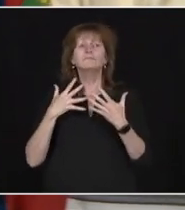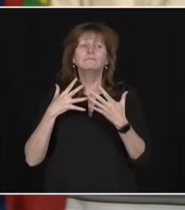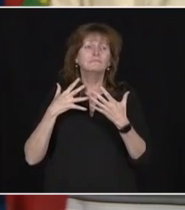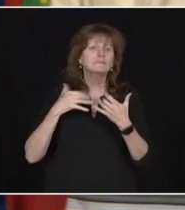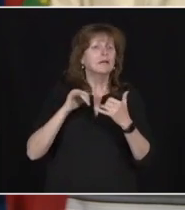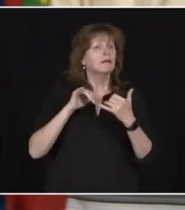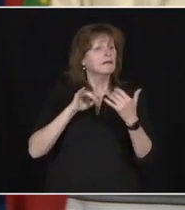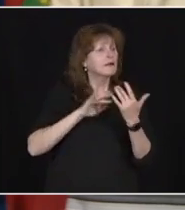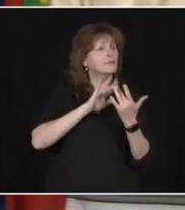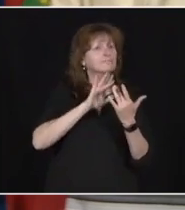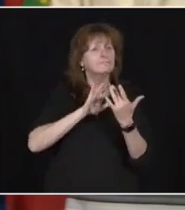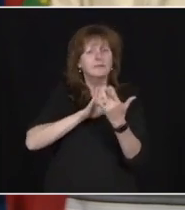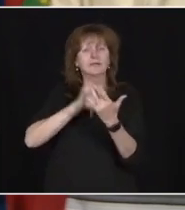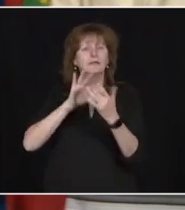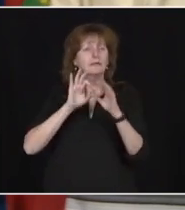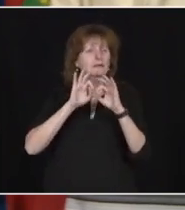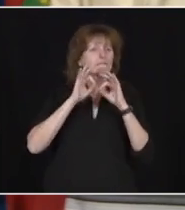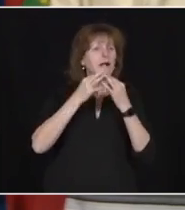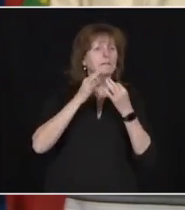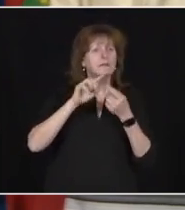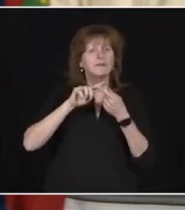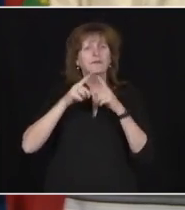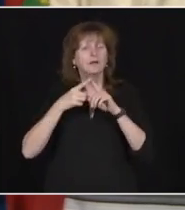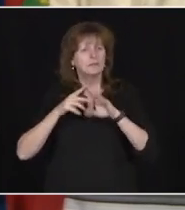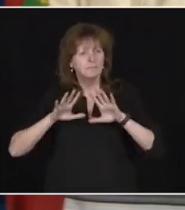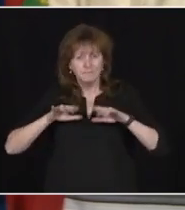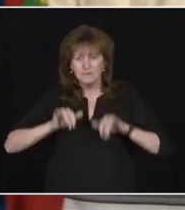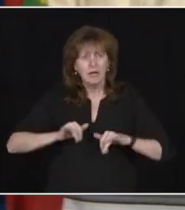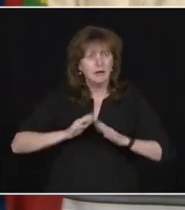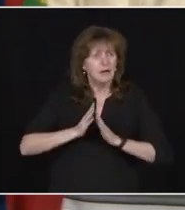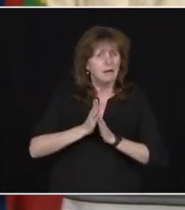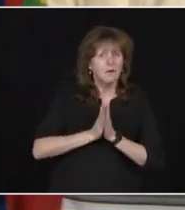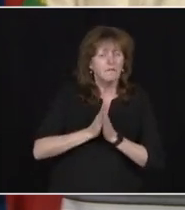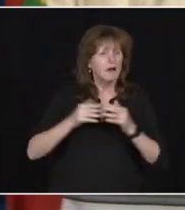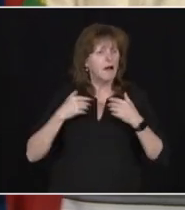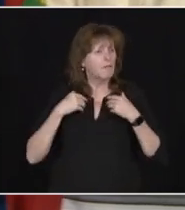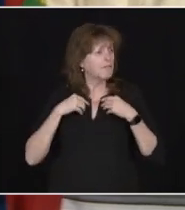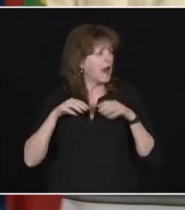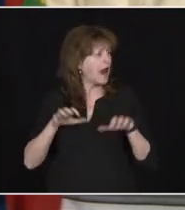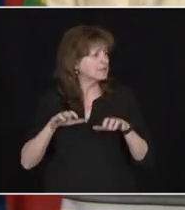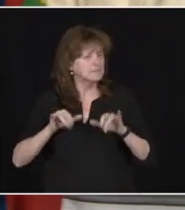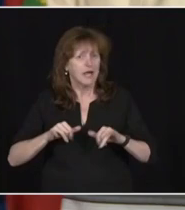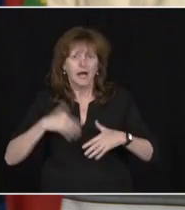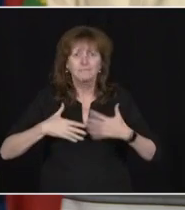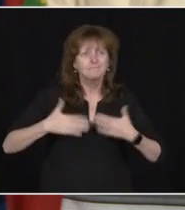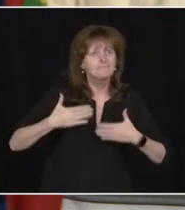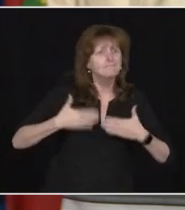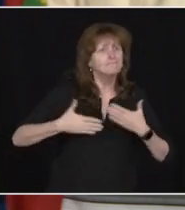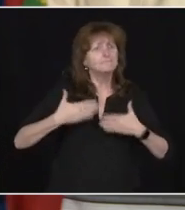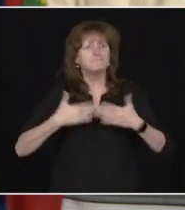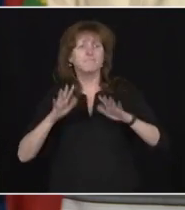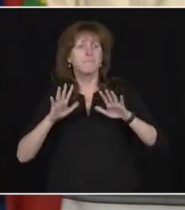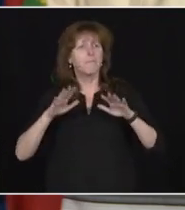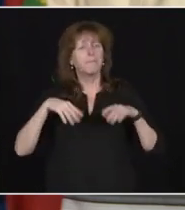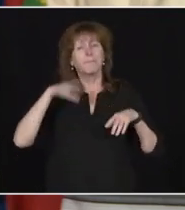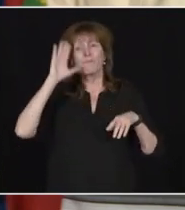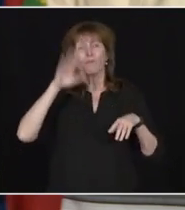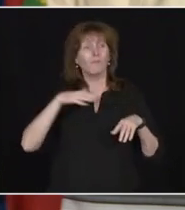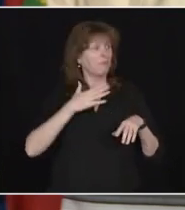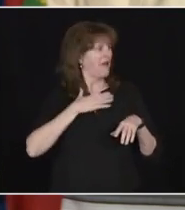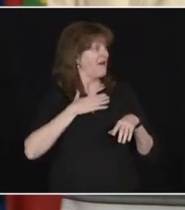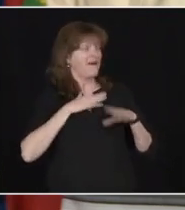active, stay motivated. And it's no secret that one of my family's favorite ways to do